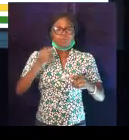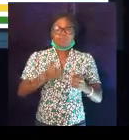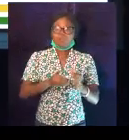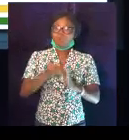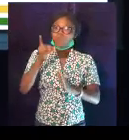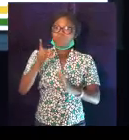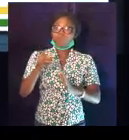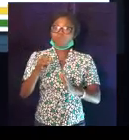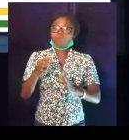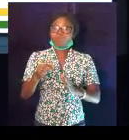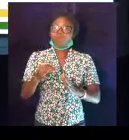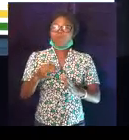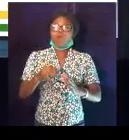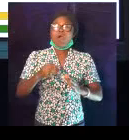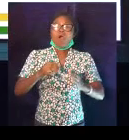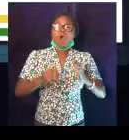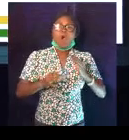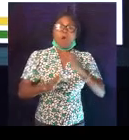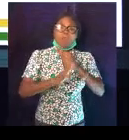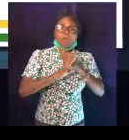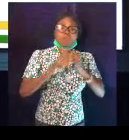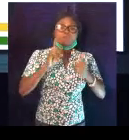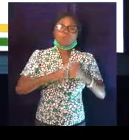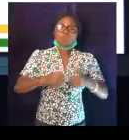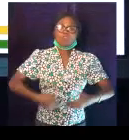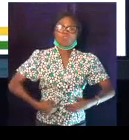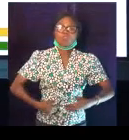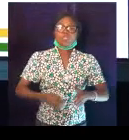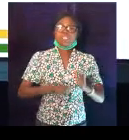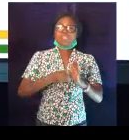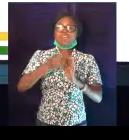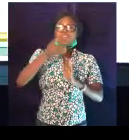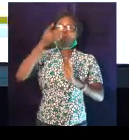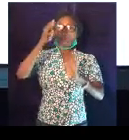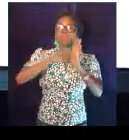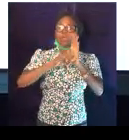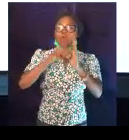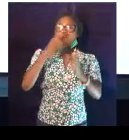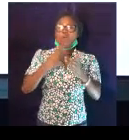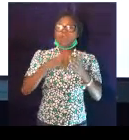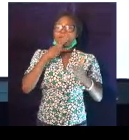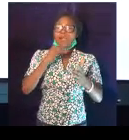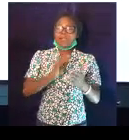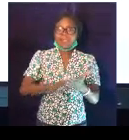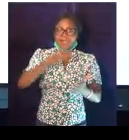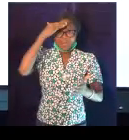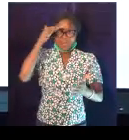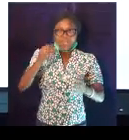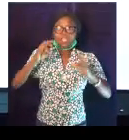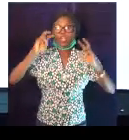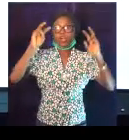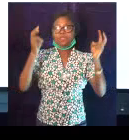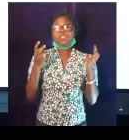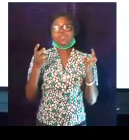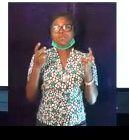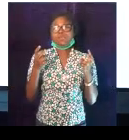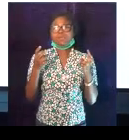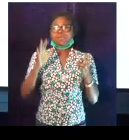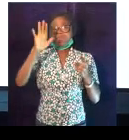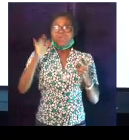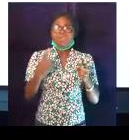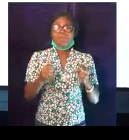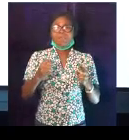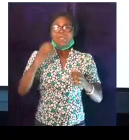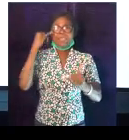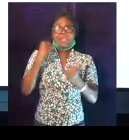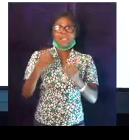me: obstacles to youth development. What are the learning objectives for today's lesson? By